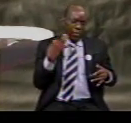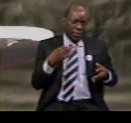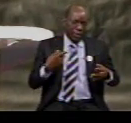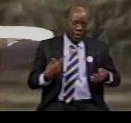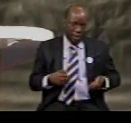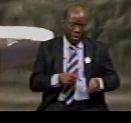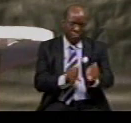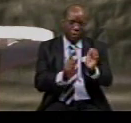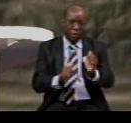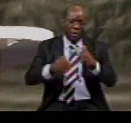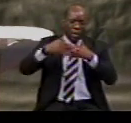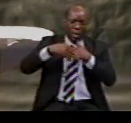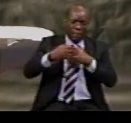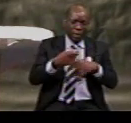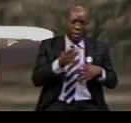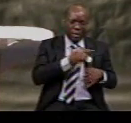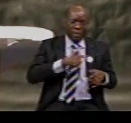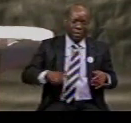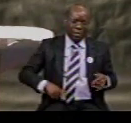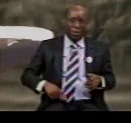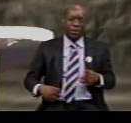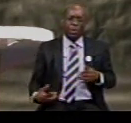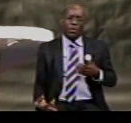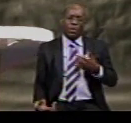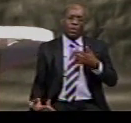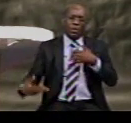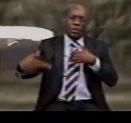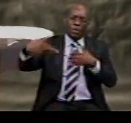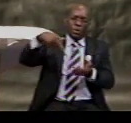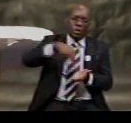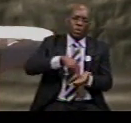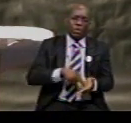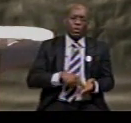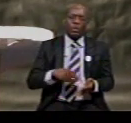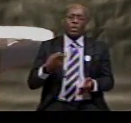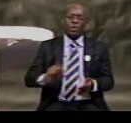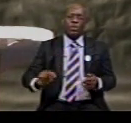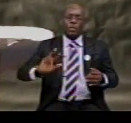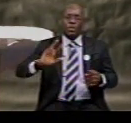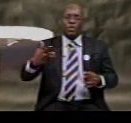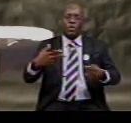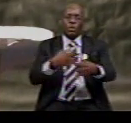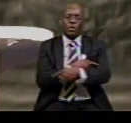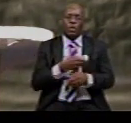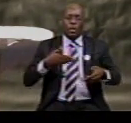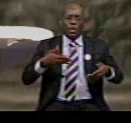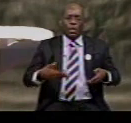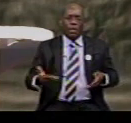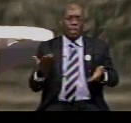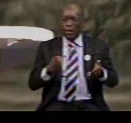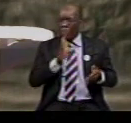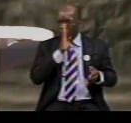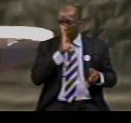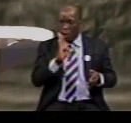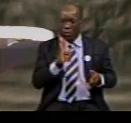Lord resurrected the third day, let there be a flood of joy tonight.